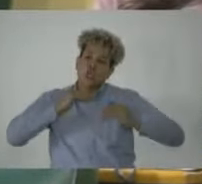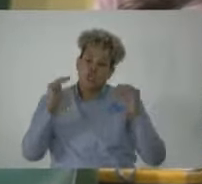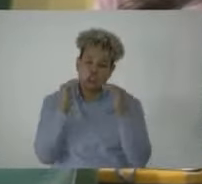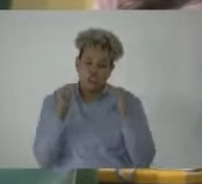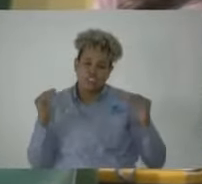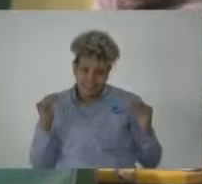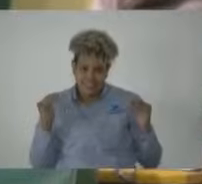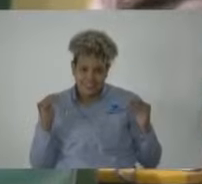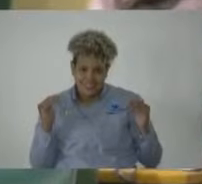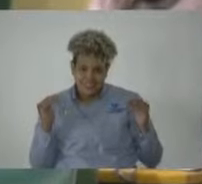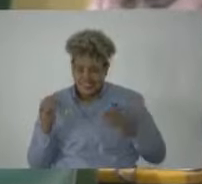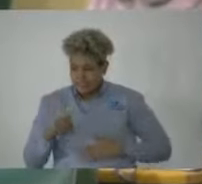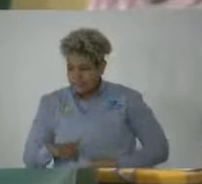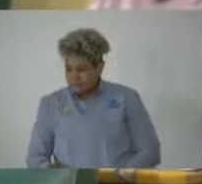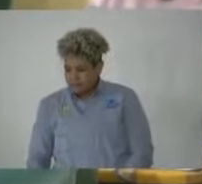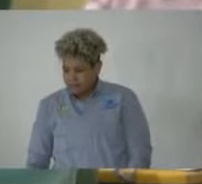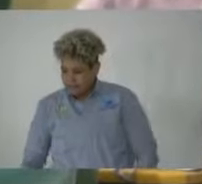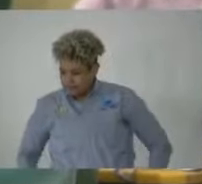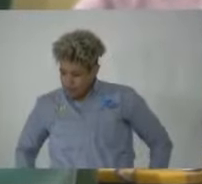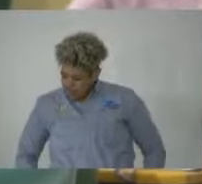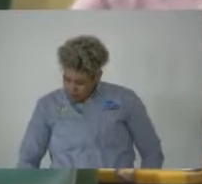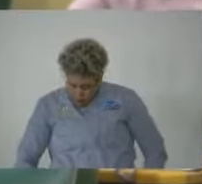Yes.